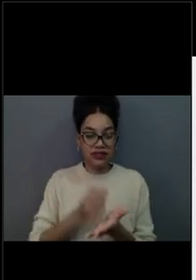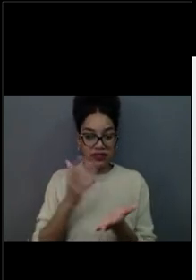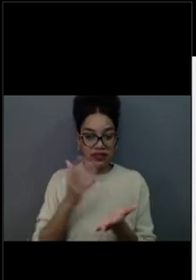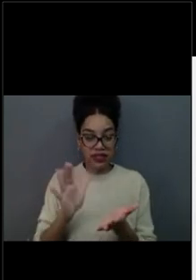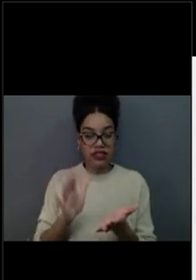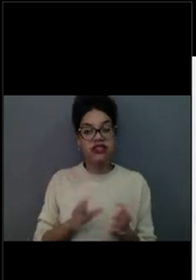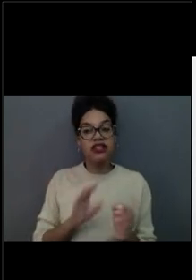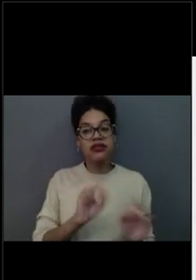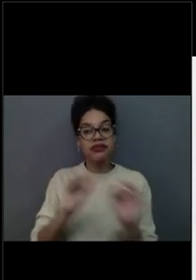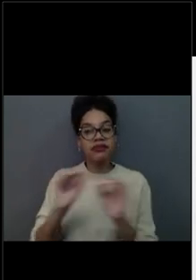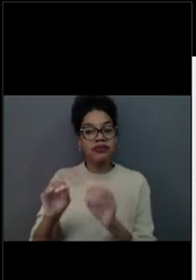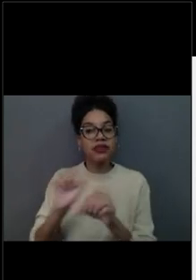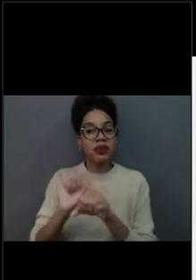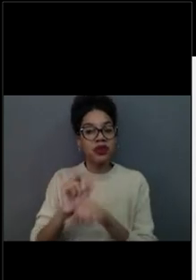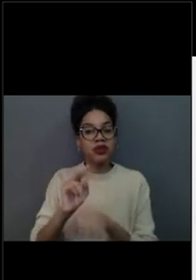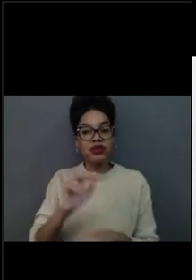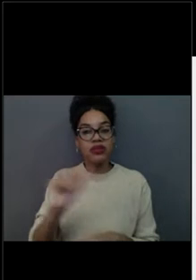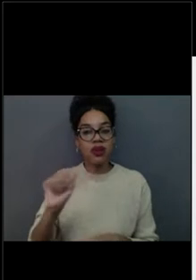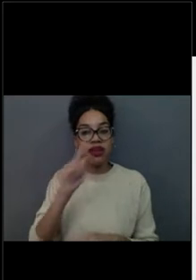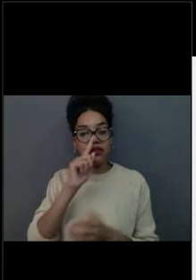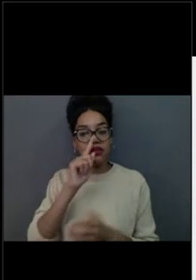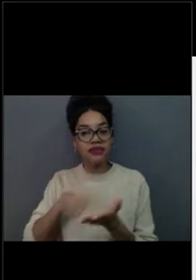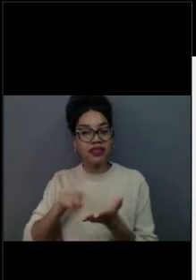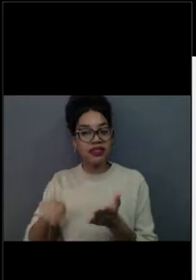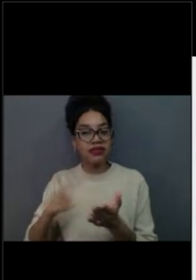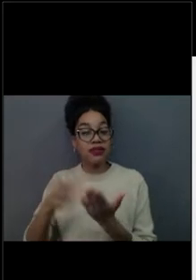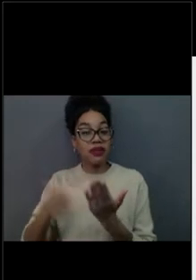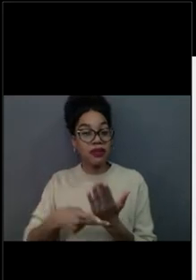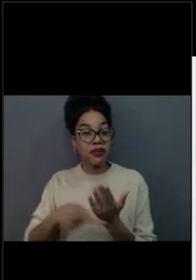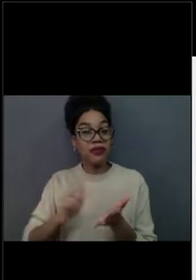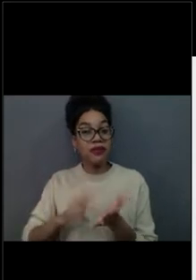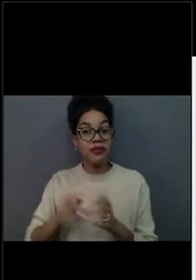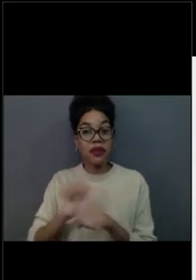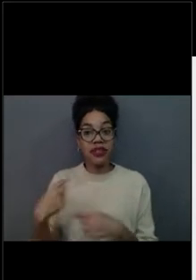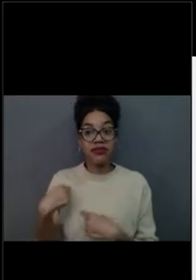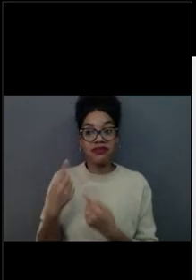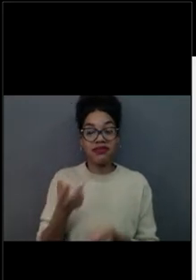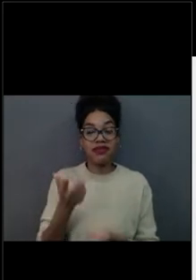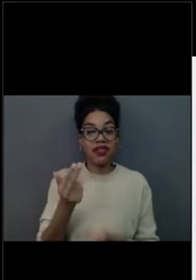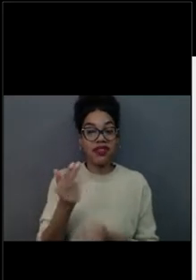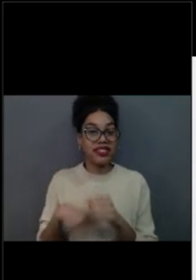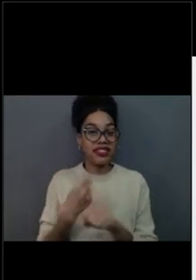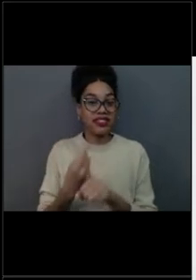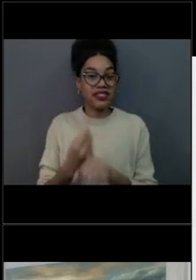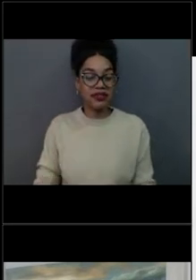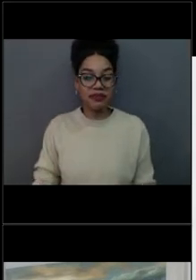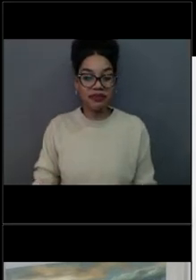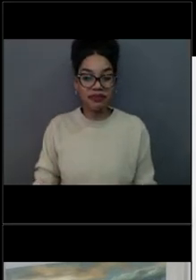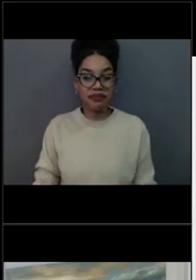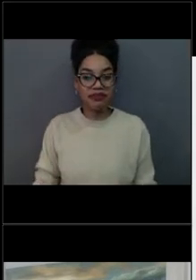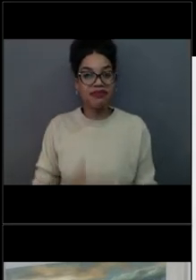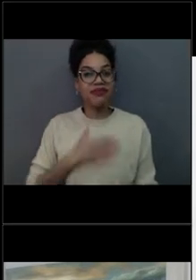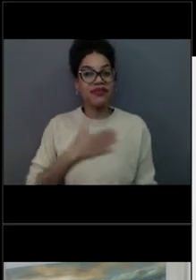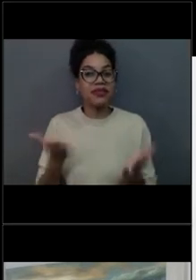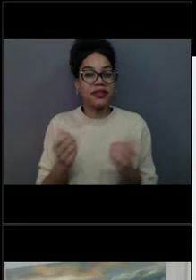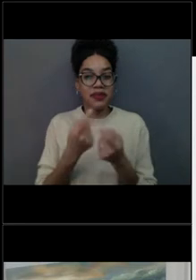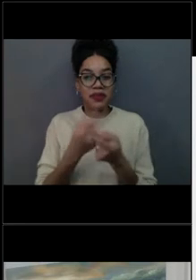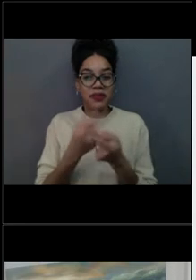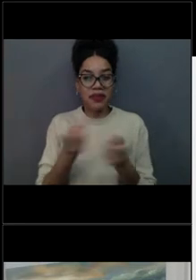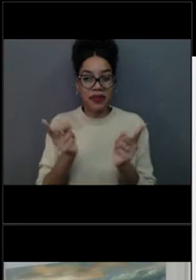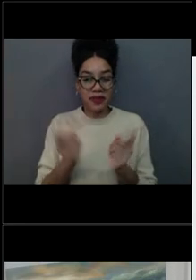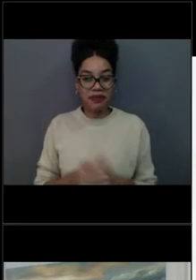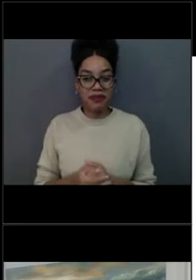NOAA Seafood Inspection Program. So I have been here for about 13 years. So I'm happy to be here. And today I'm